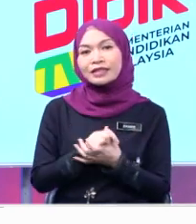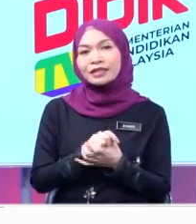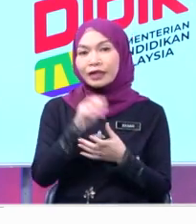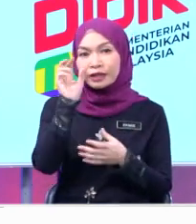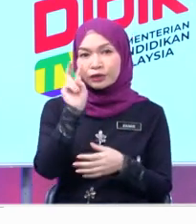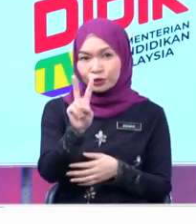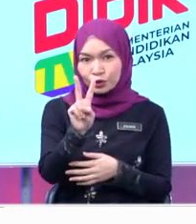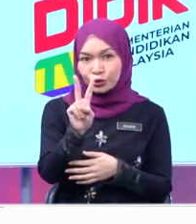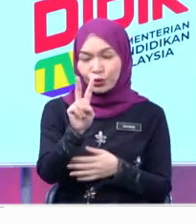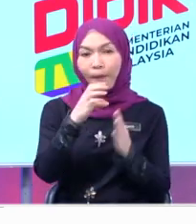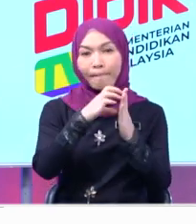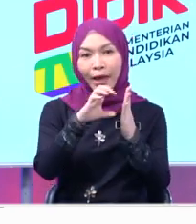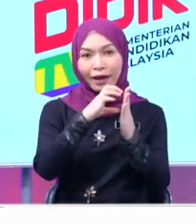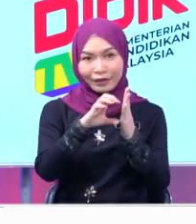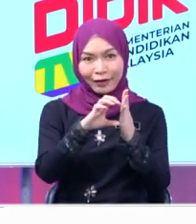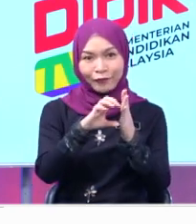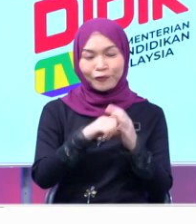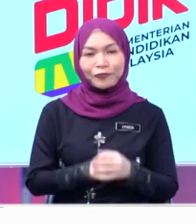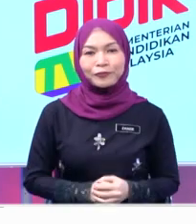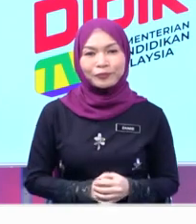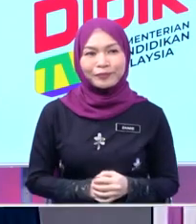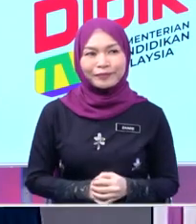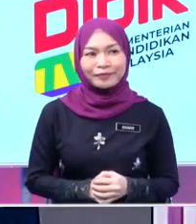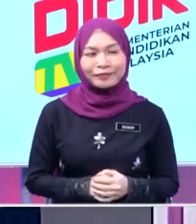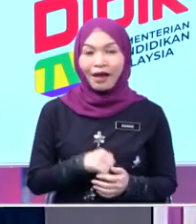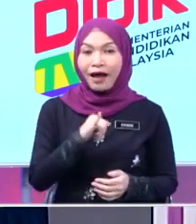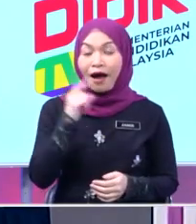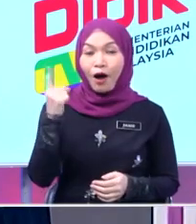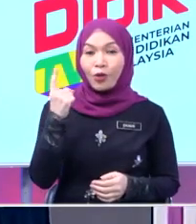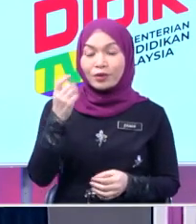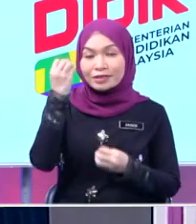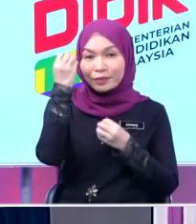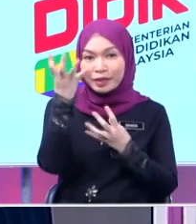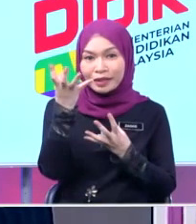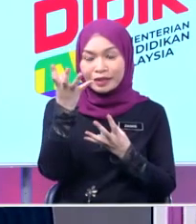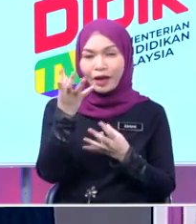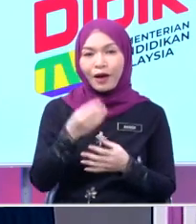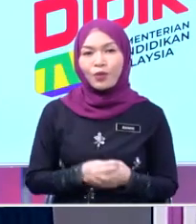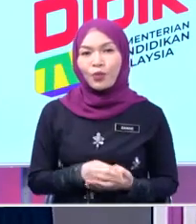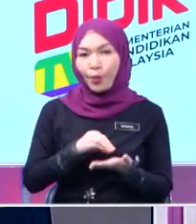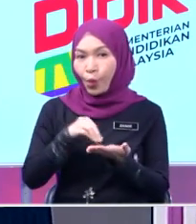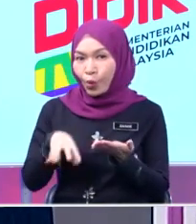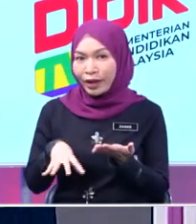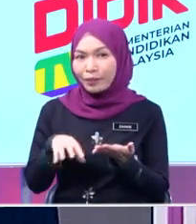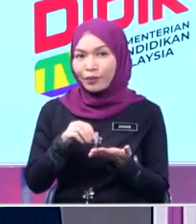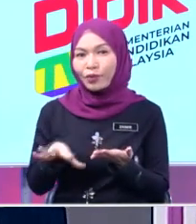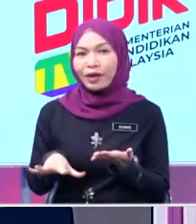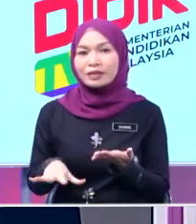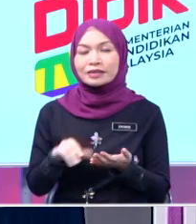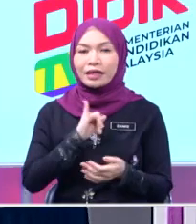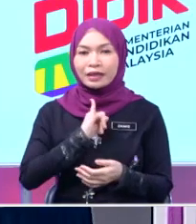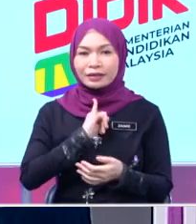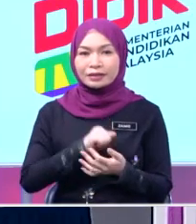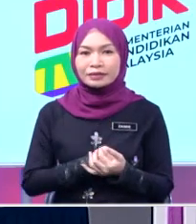3. For Okay. me, I always tell my pupils, look at the question. So there are 3 points there for them to work